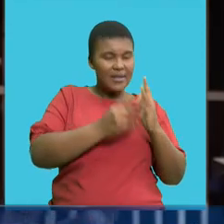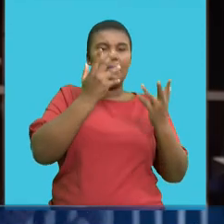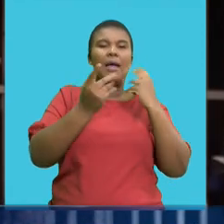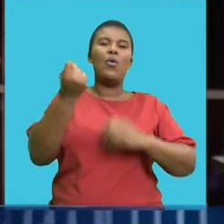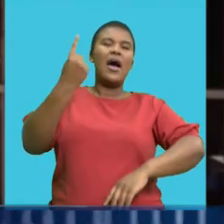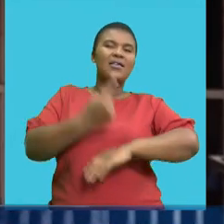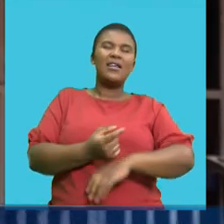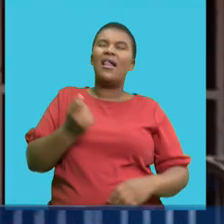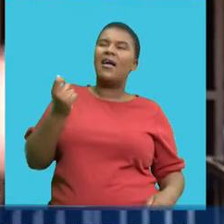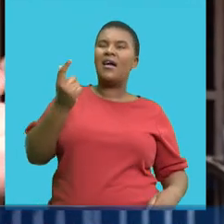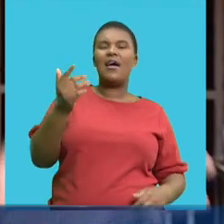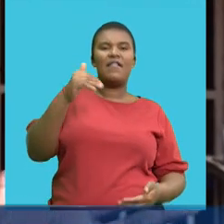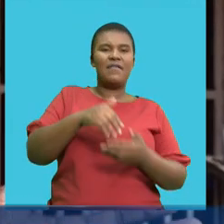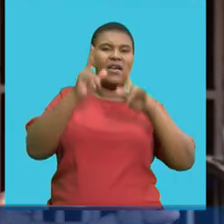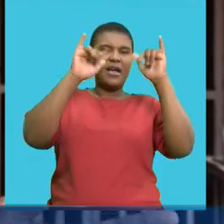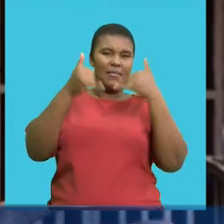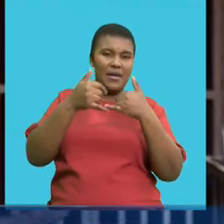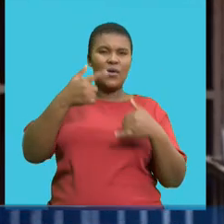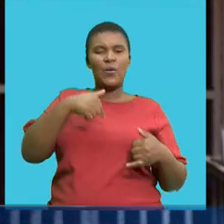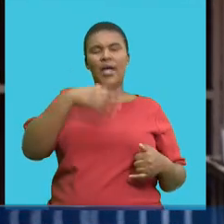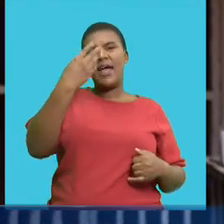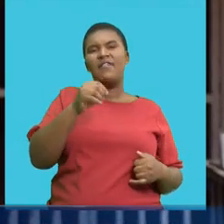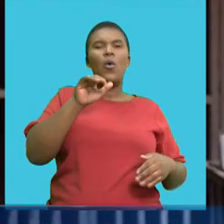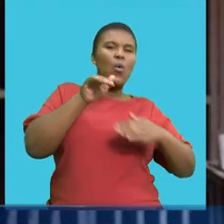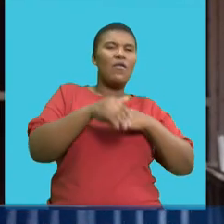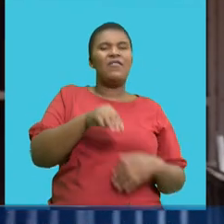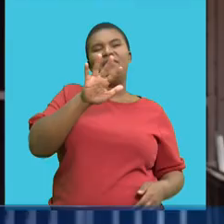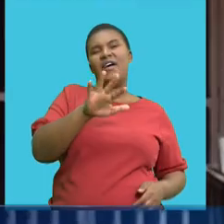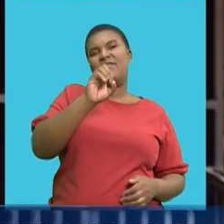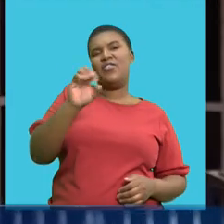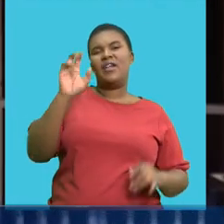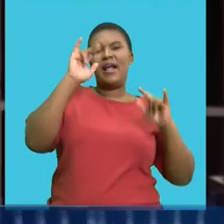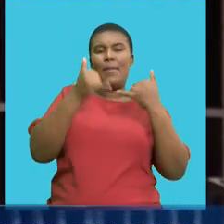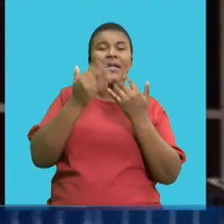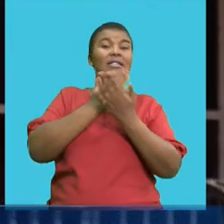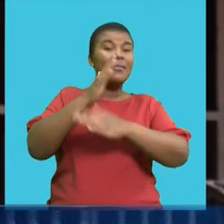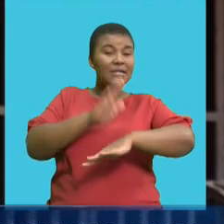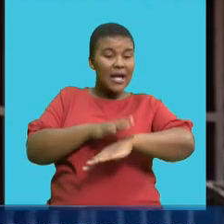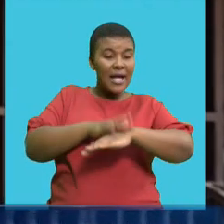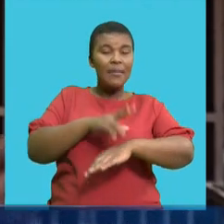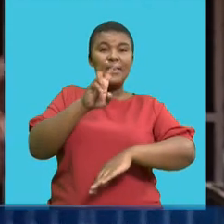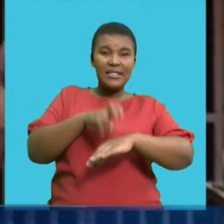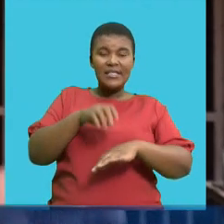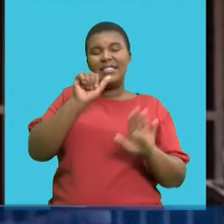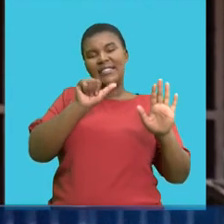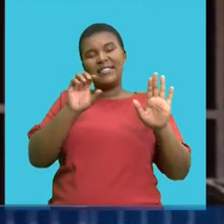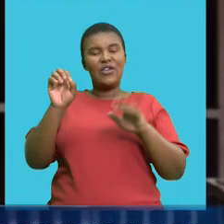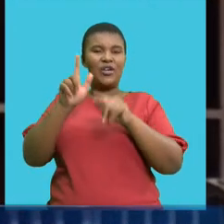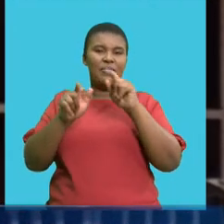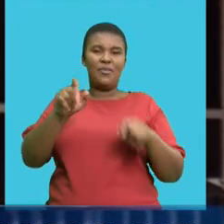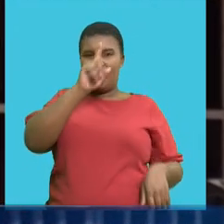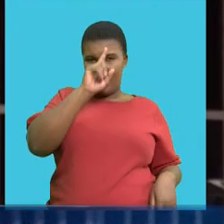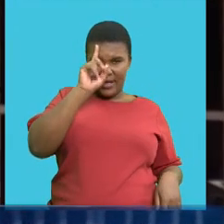kufika ikhampani, we have over 500 companies. Kuke kudingakala abantu abawu 600 aba black between the ages of 18